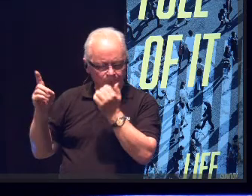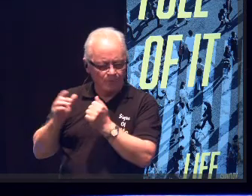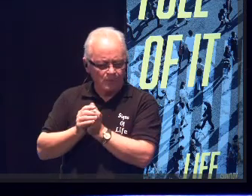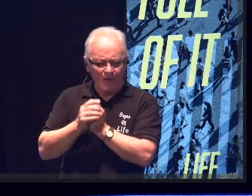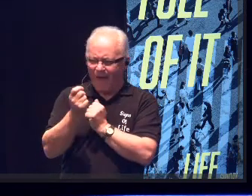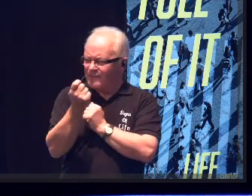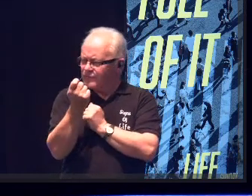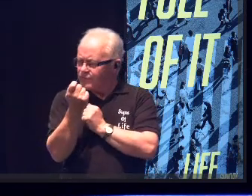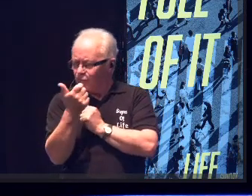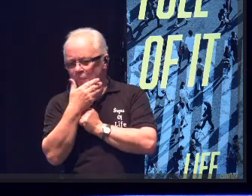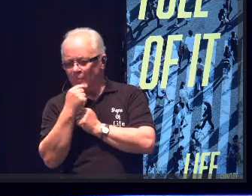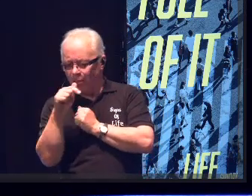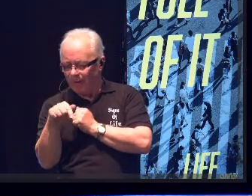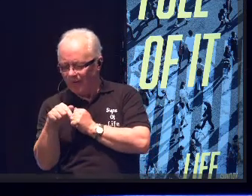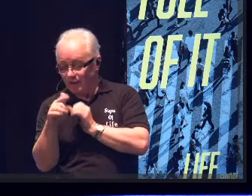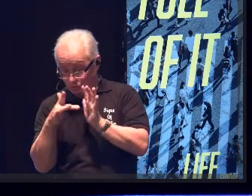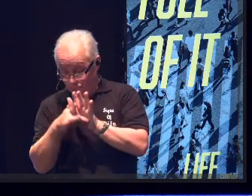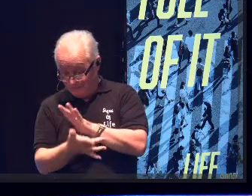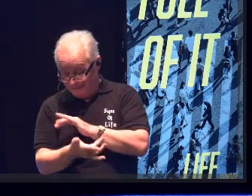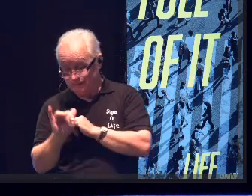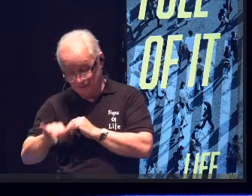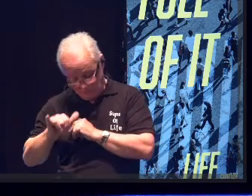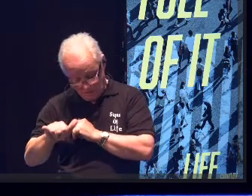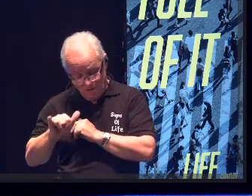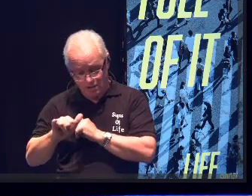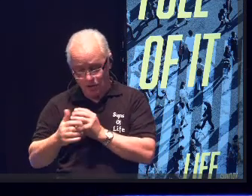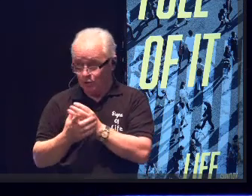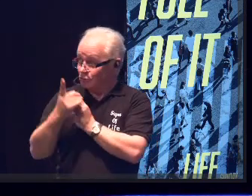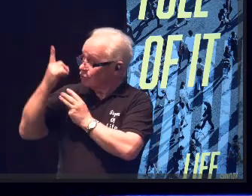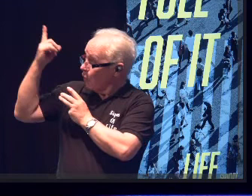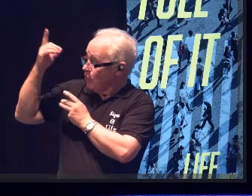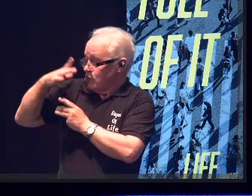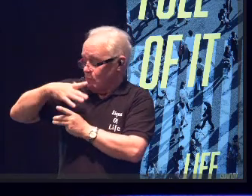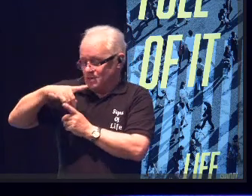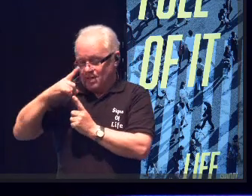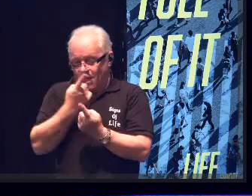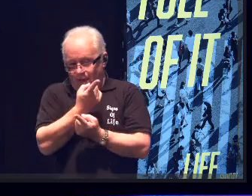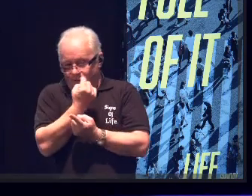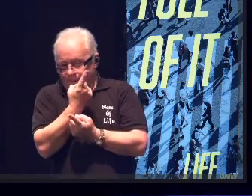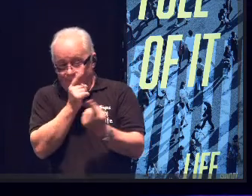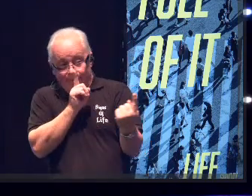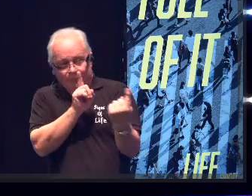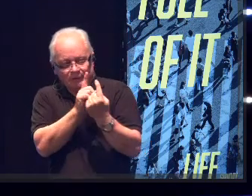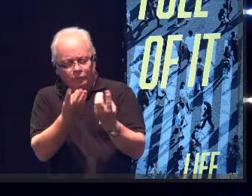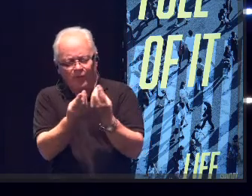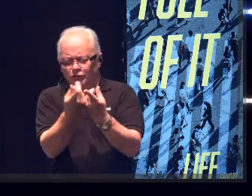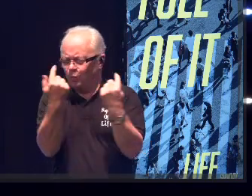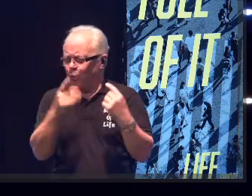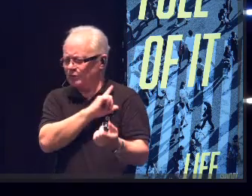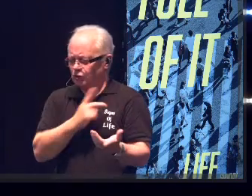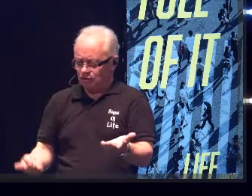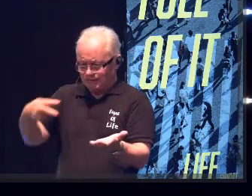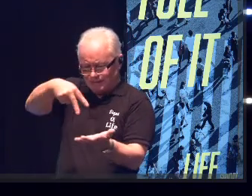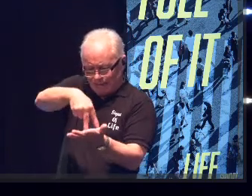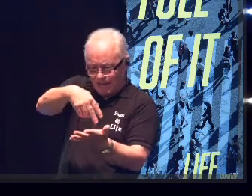There's a few of us Christians that God wants to meet with this morning too. Why don't we all stand up just